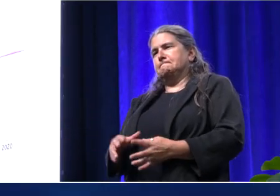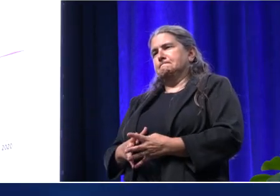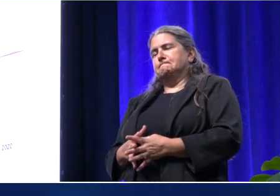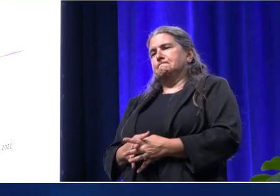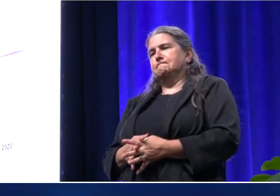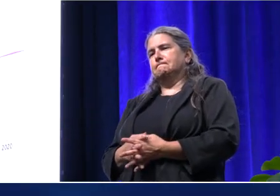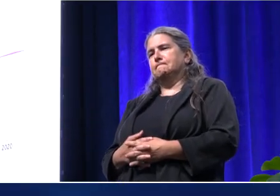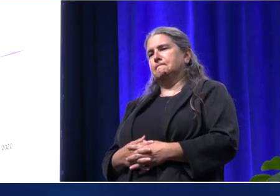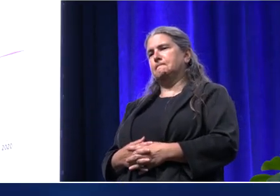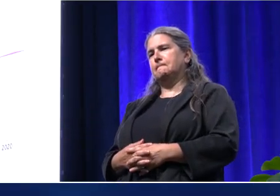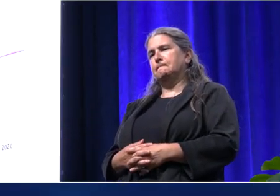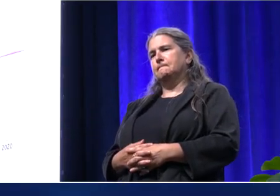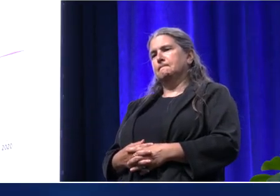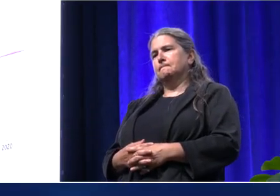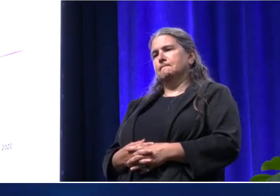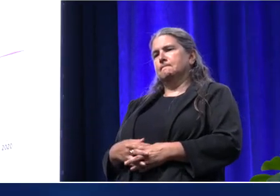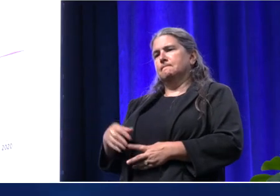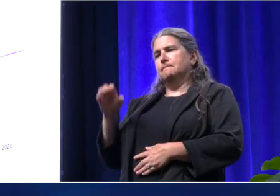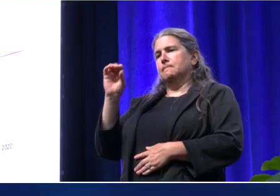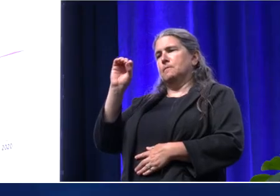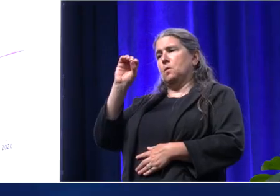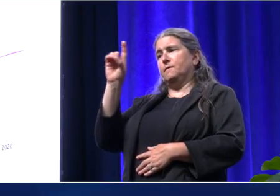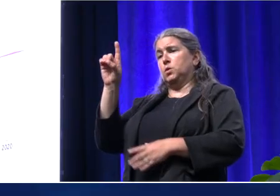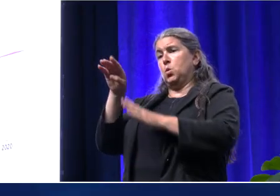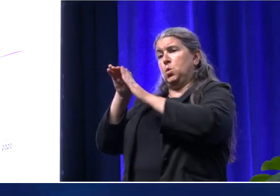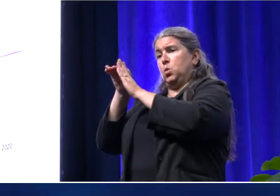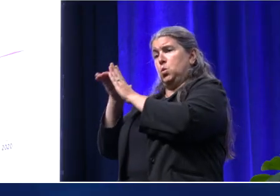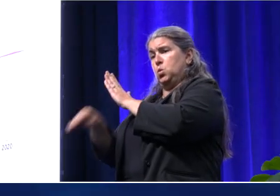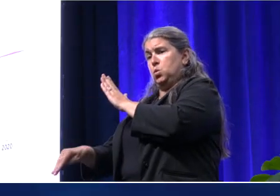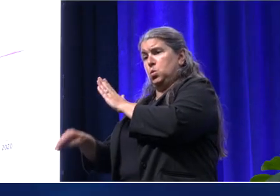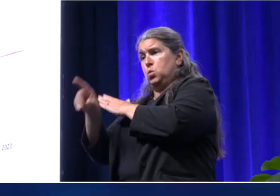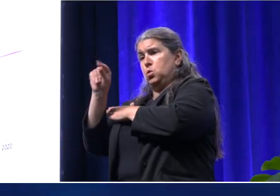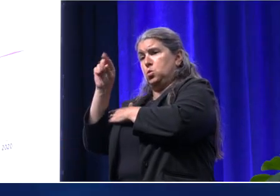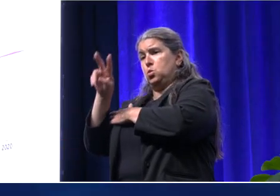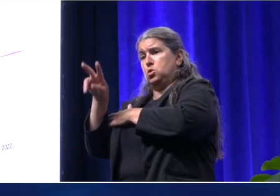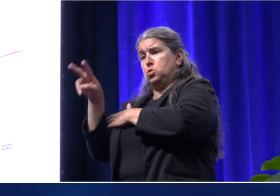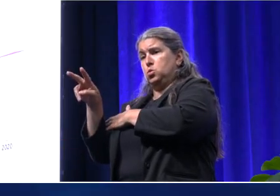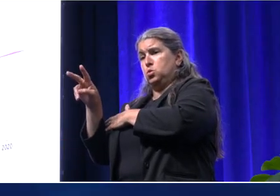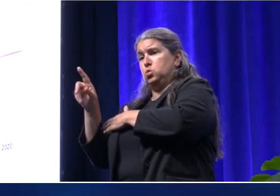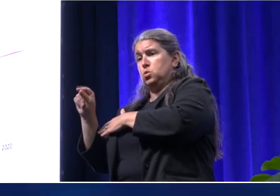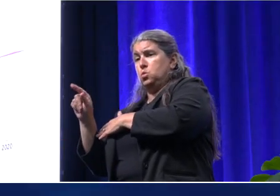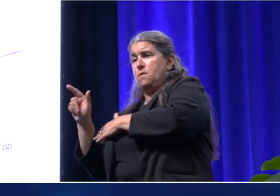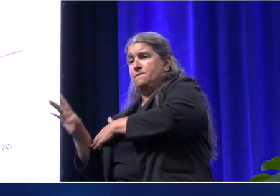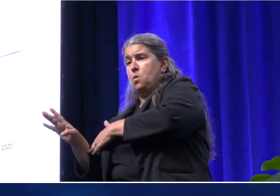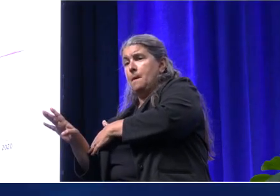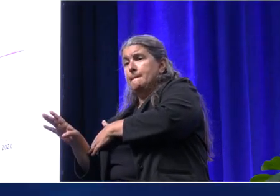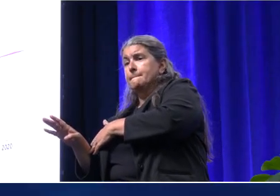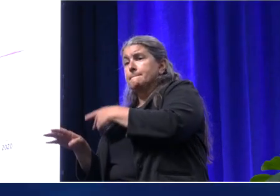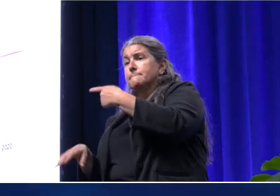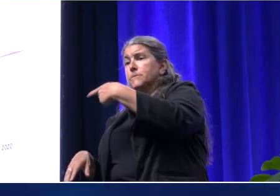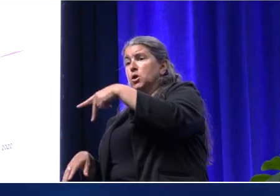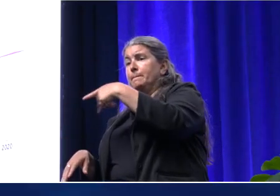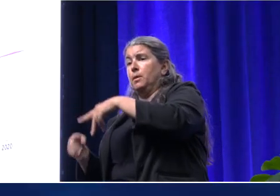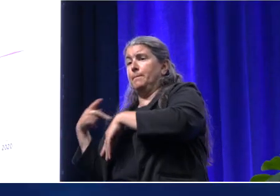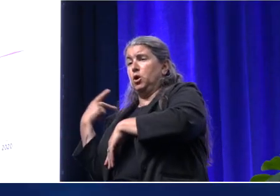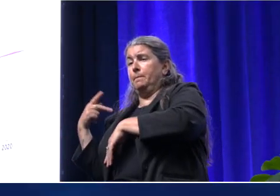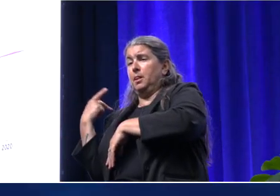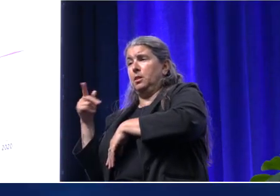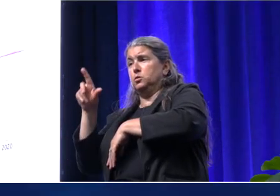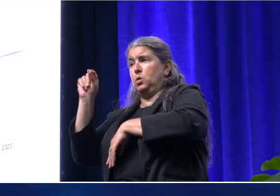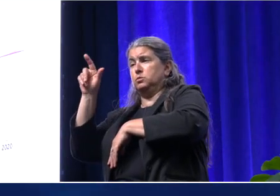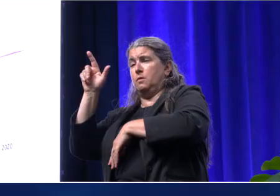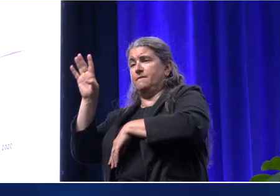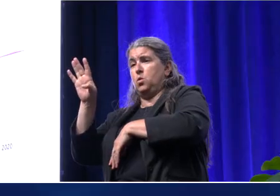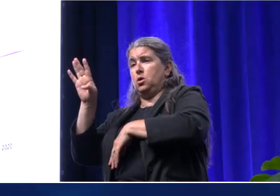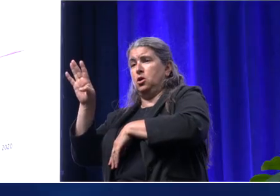the overdose declines came from between 2022 and 2024. So you can see the purple is 2024. There's been this 30%